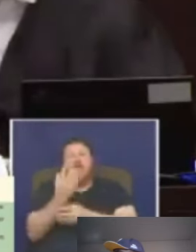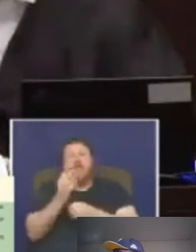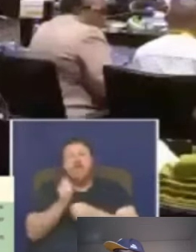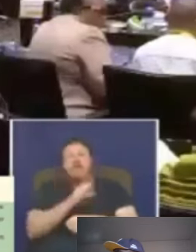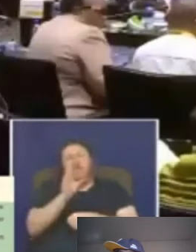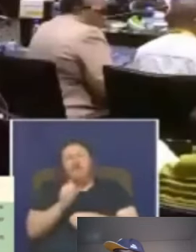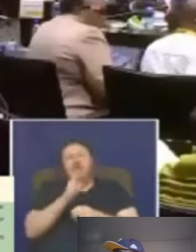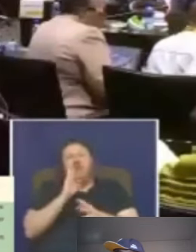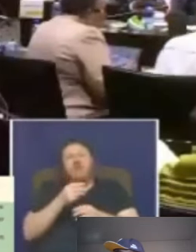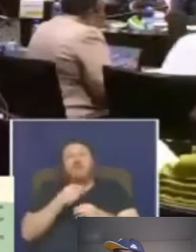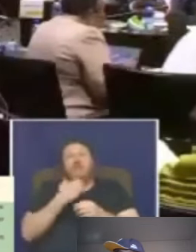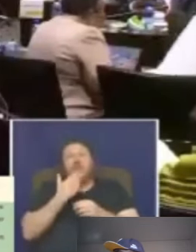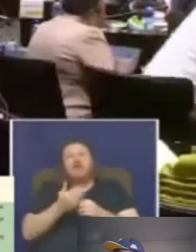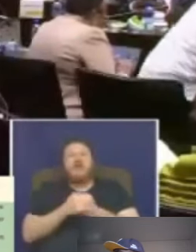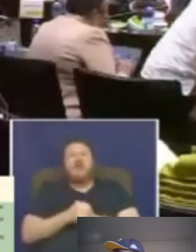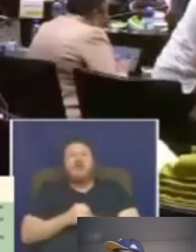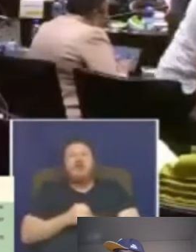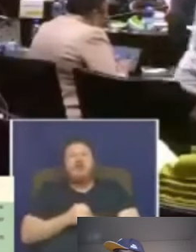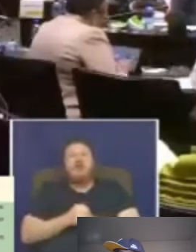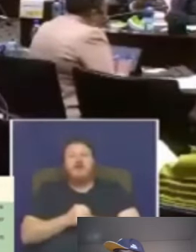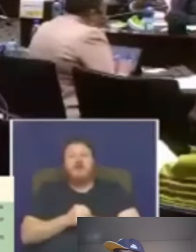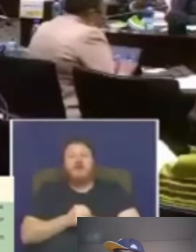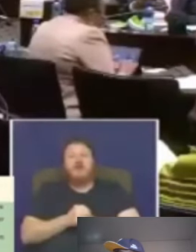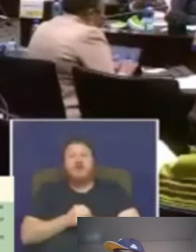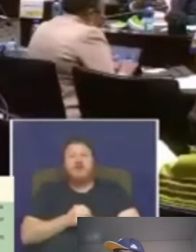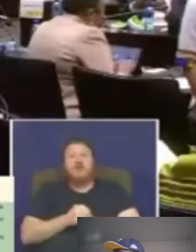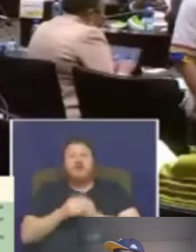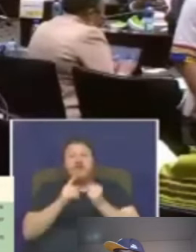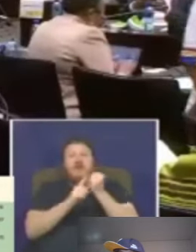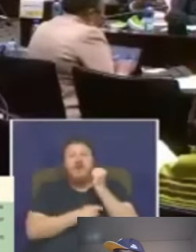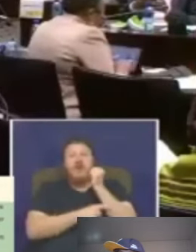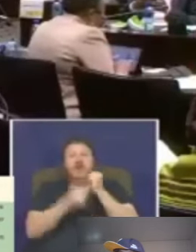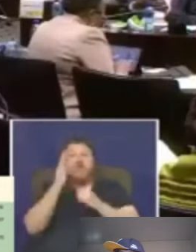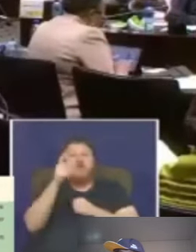Thank you. The last speaker is the Honorable the Deputy